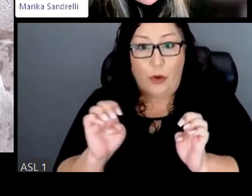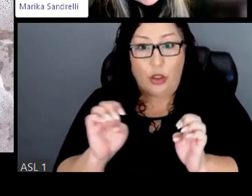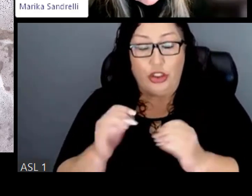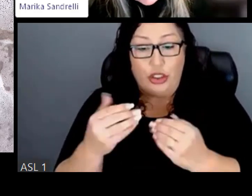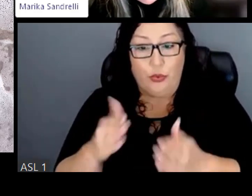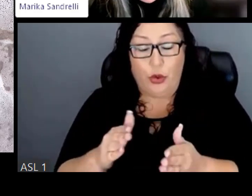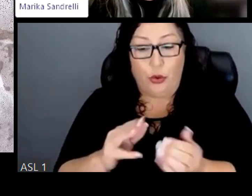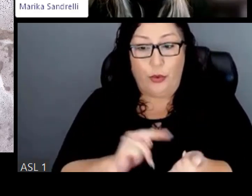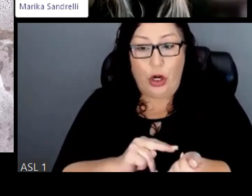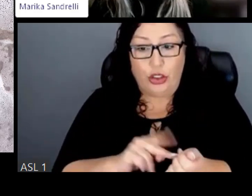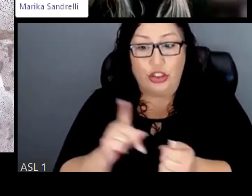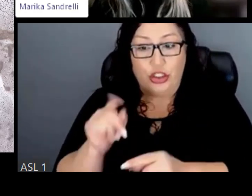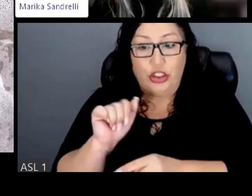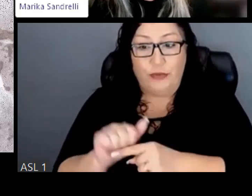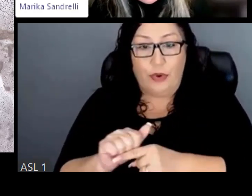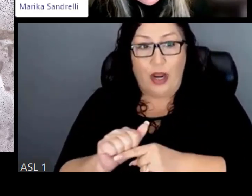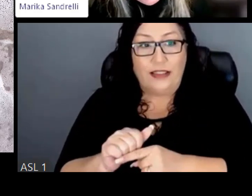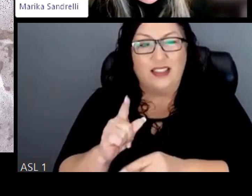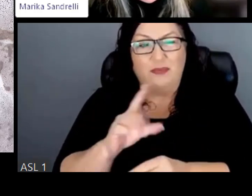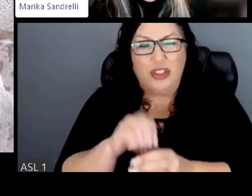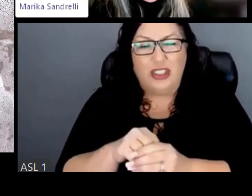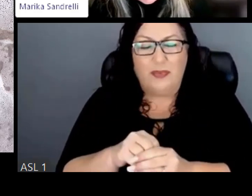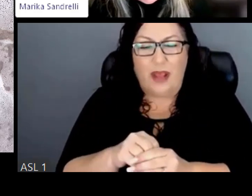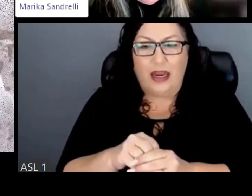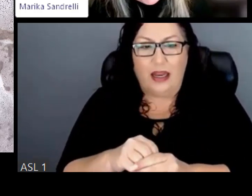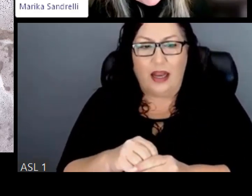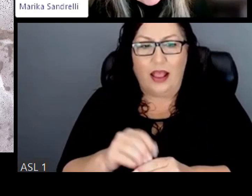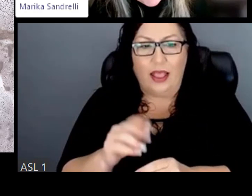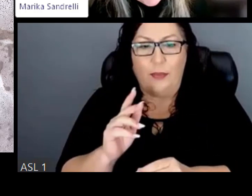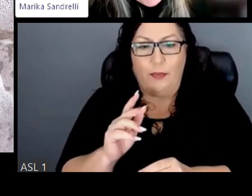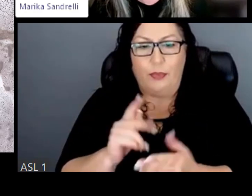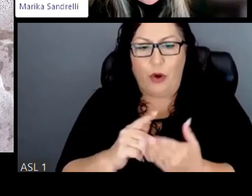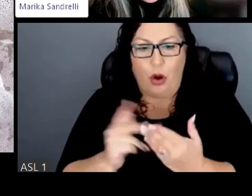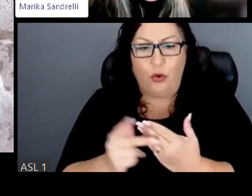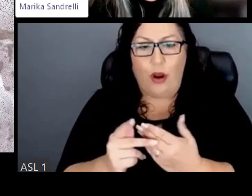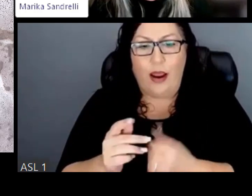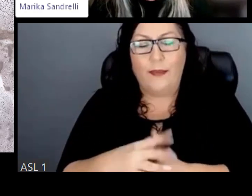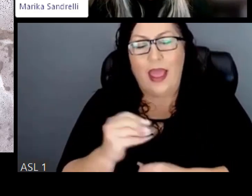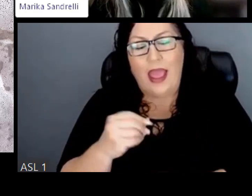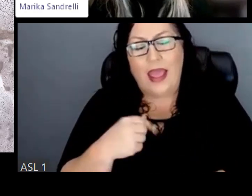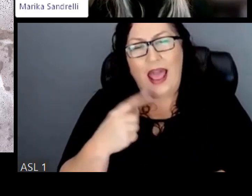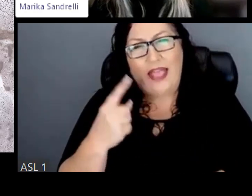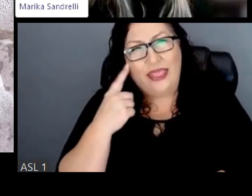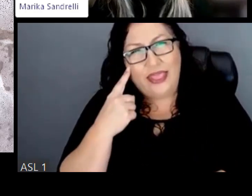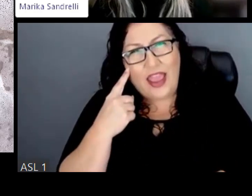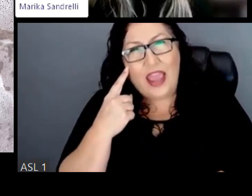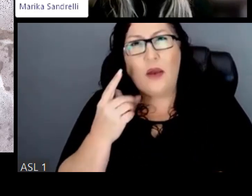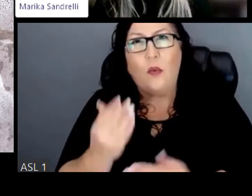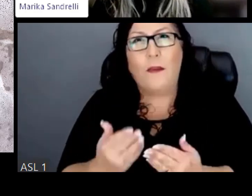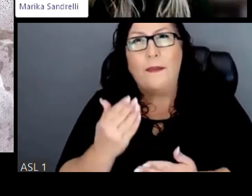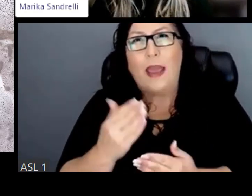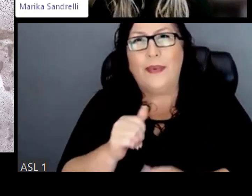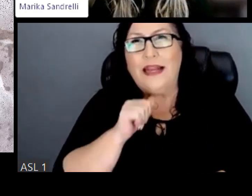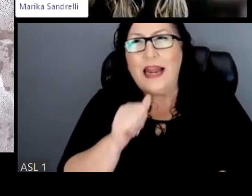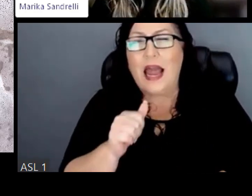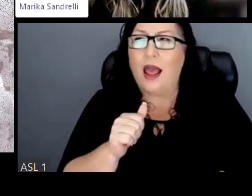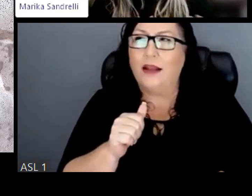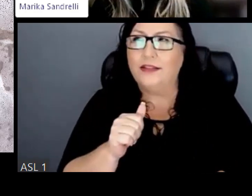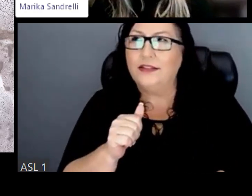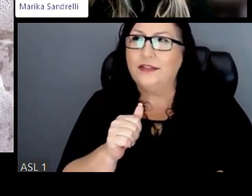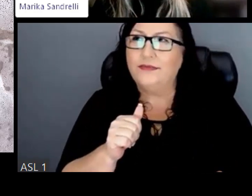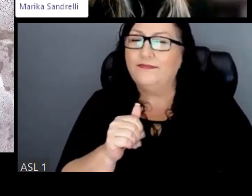room nurse, she participated in the TRIP program. And I think what may not be